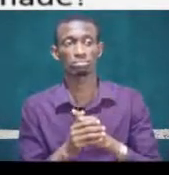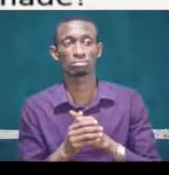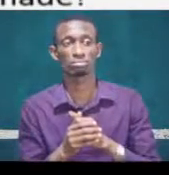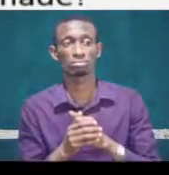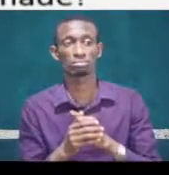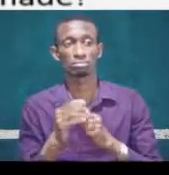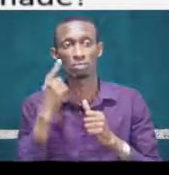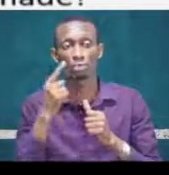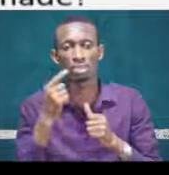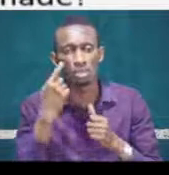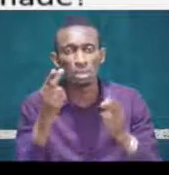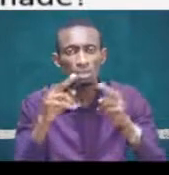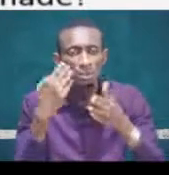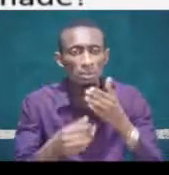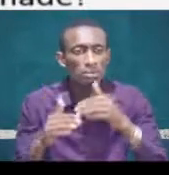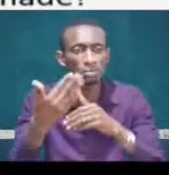and check what we would finally have.